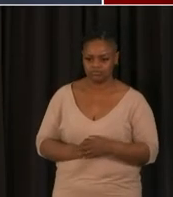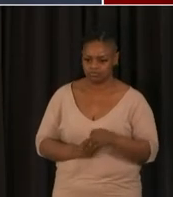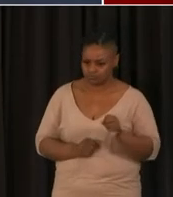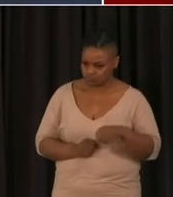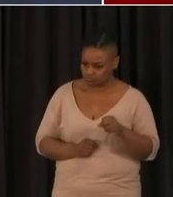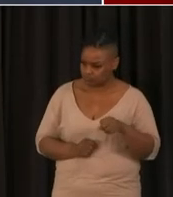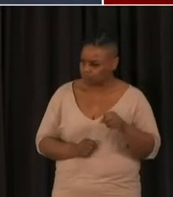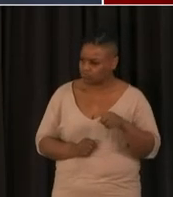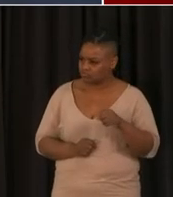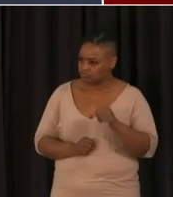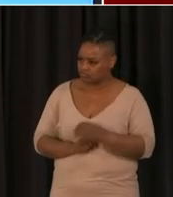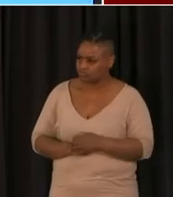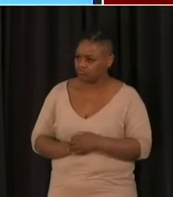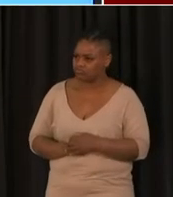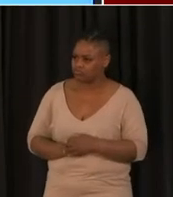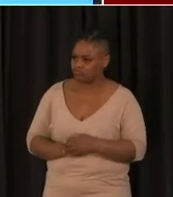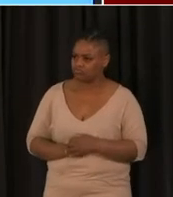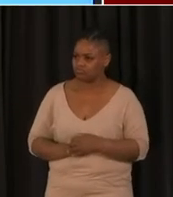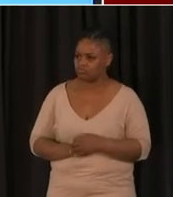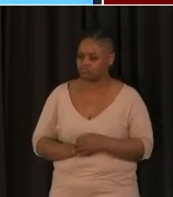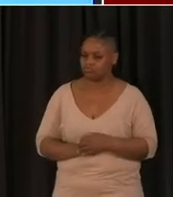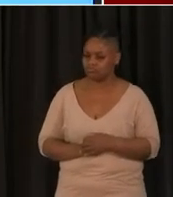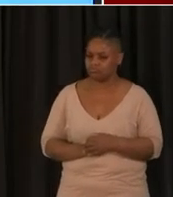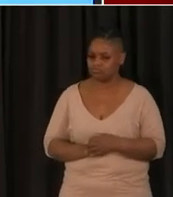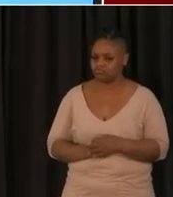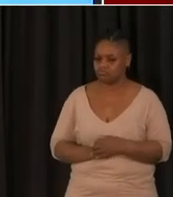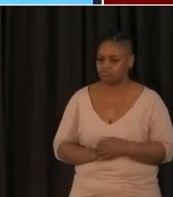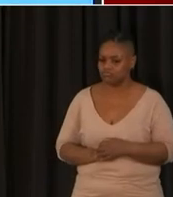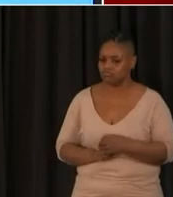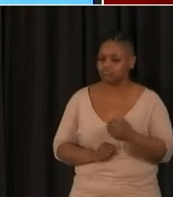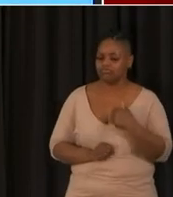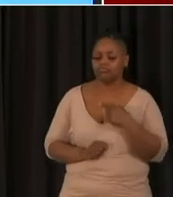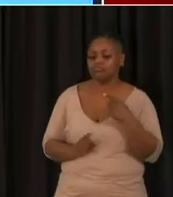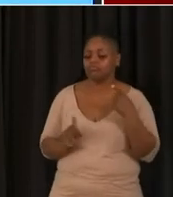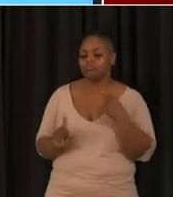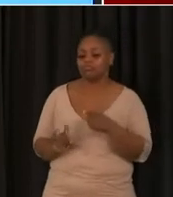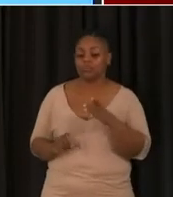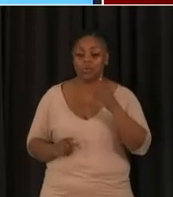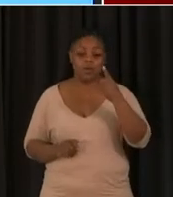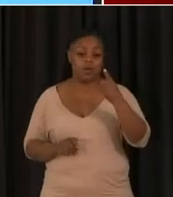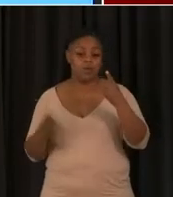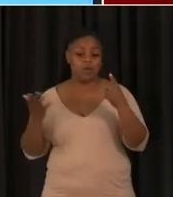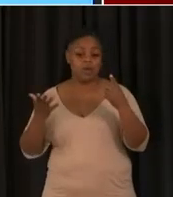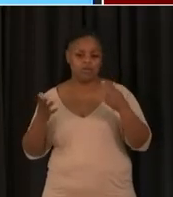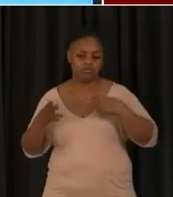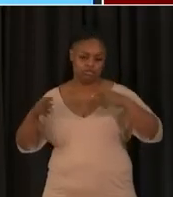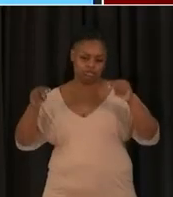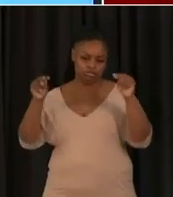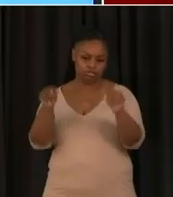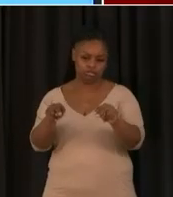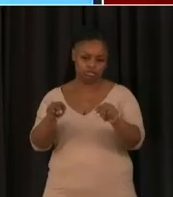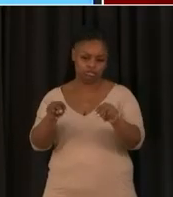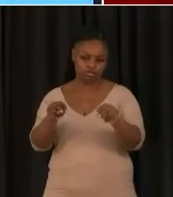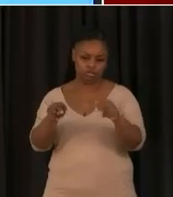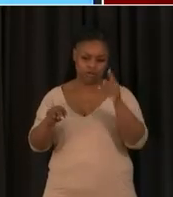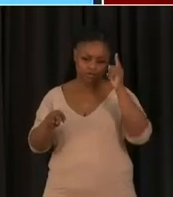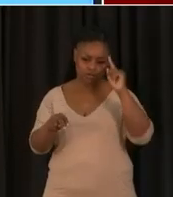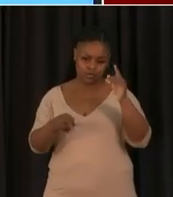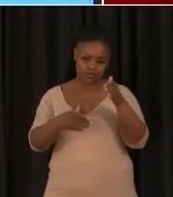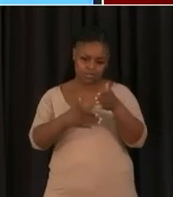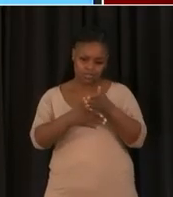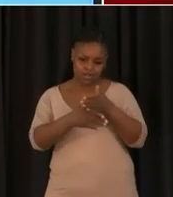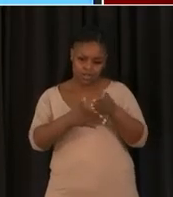sure that people have the income supports that they need to make ends meet. So during tax season, as was noted